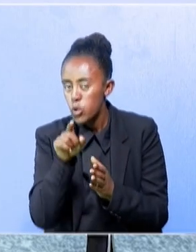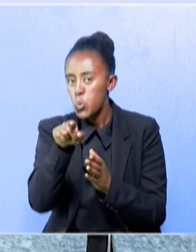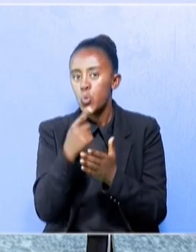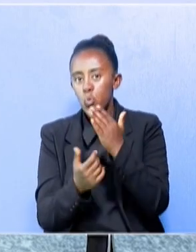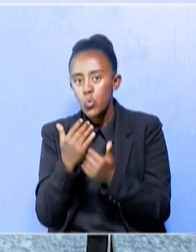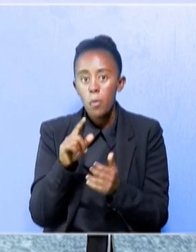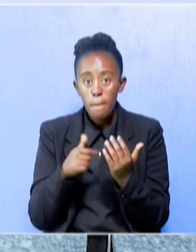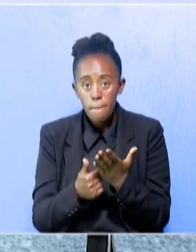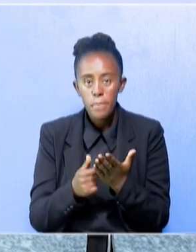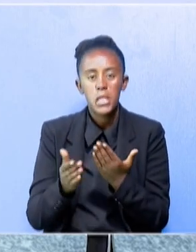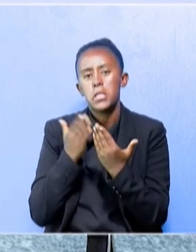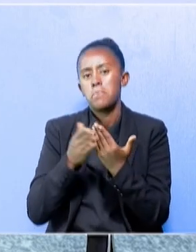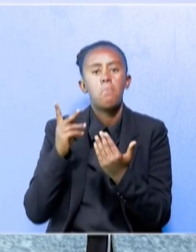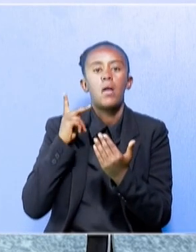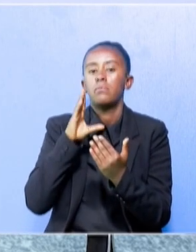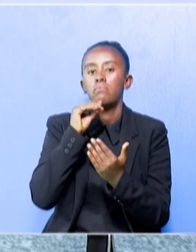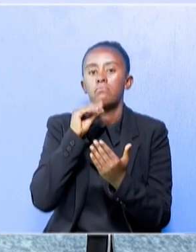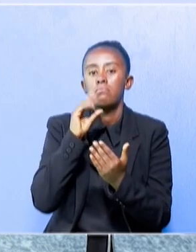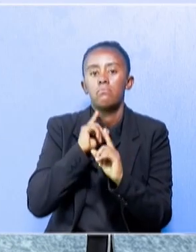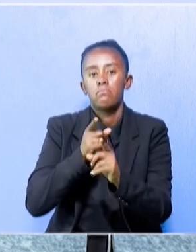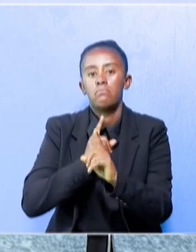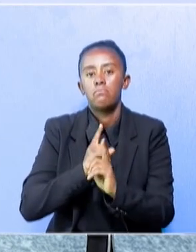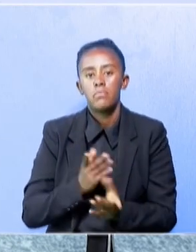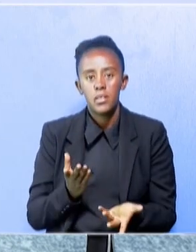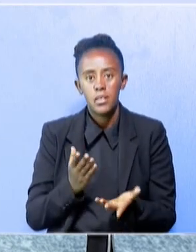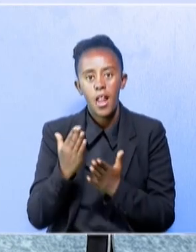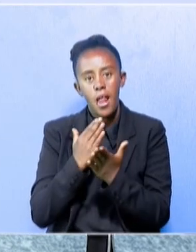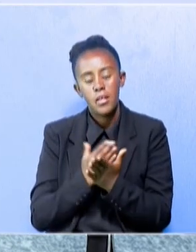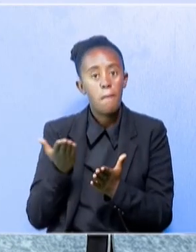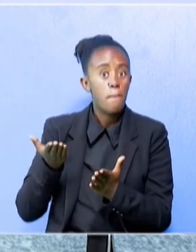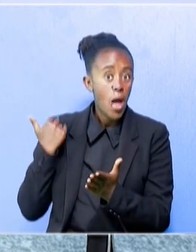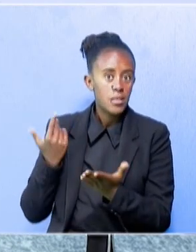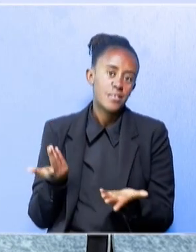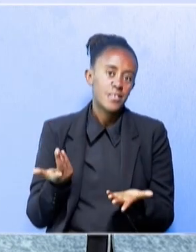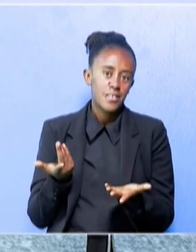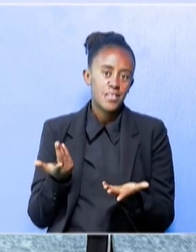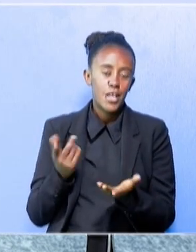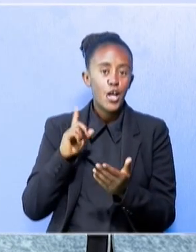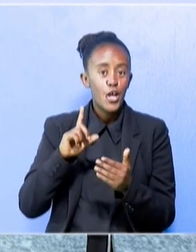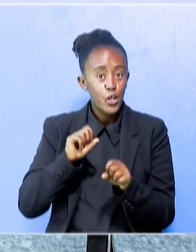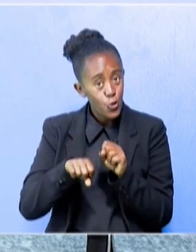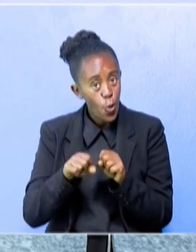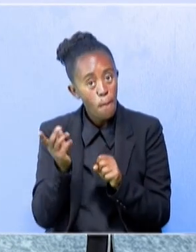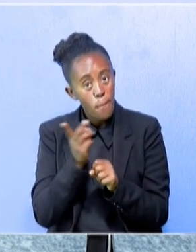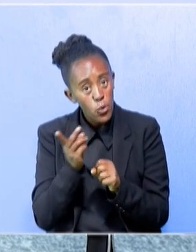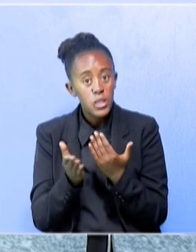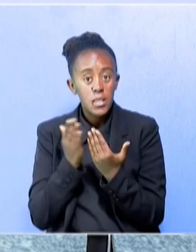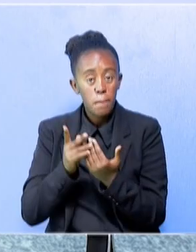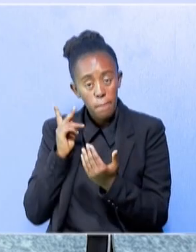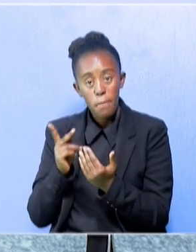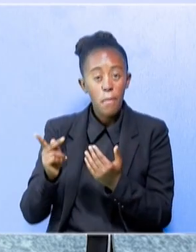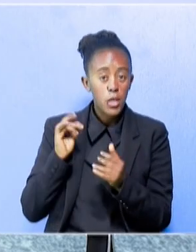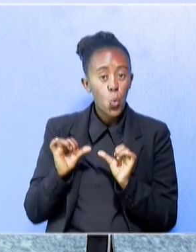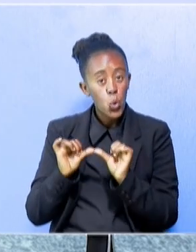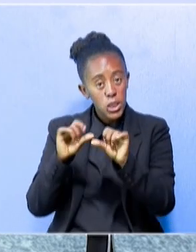about what? Simple past tense. That's why it's a lesson that is already past. So both simple past and past continuous